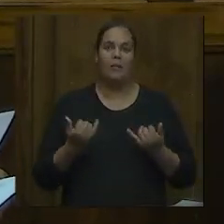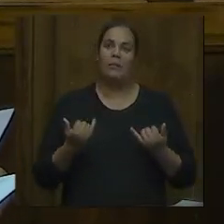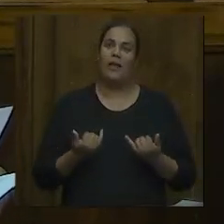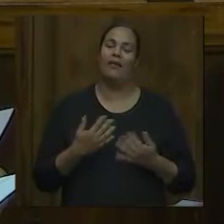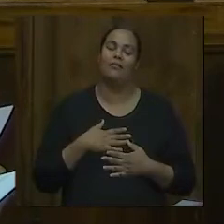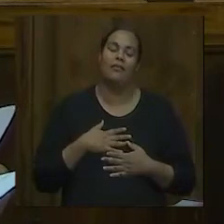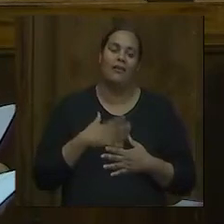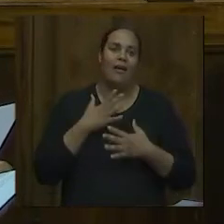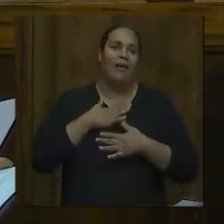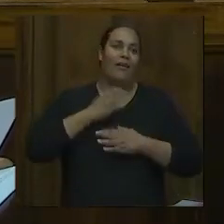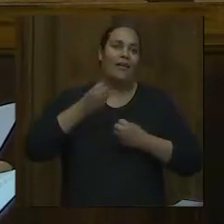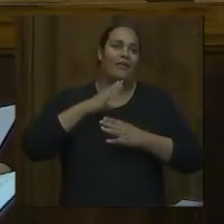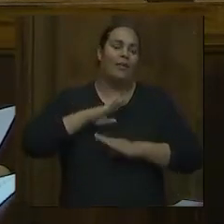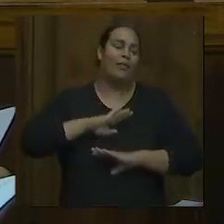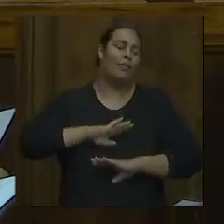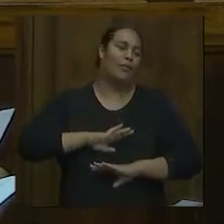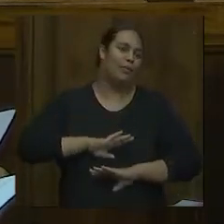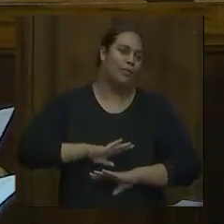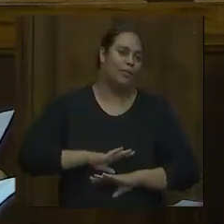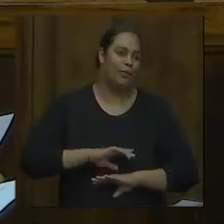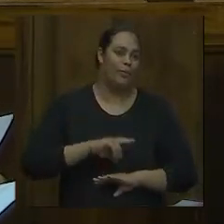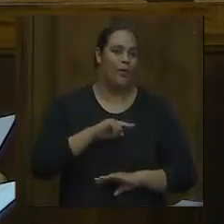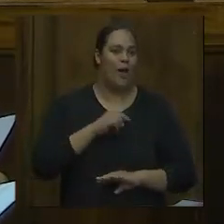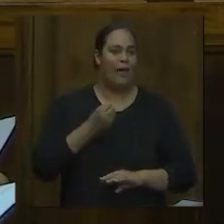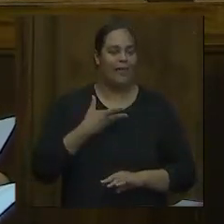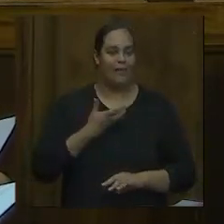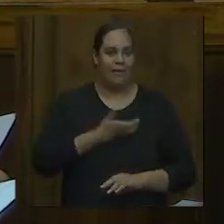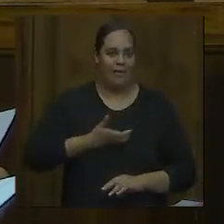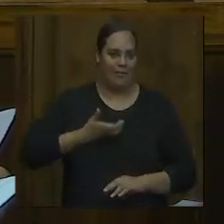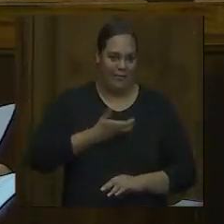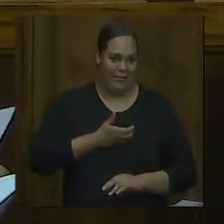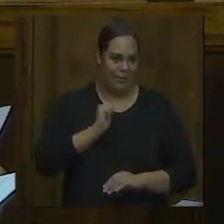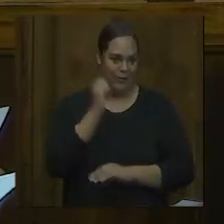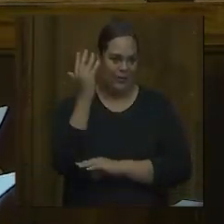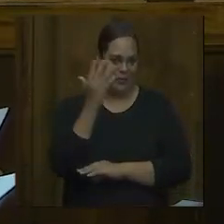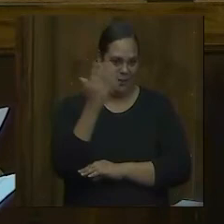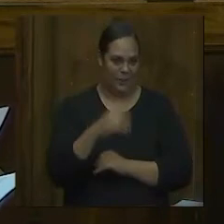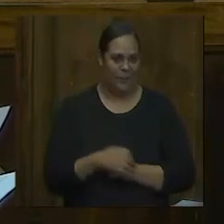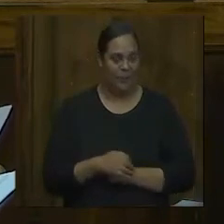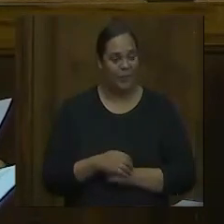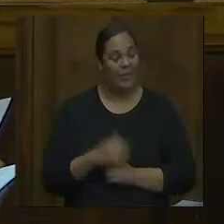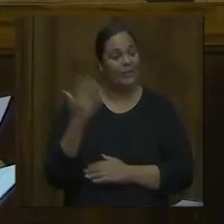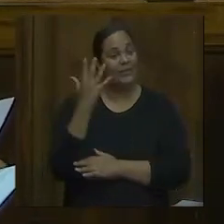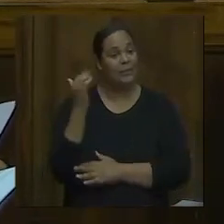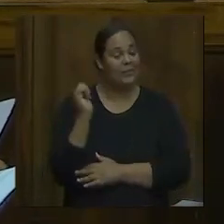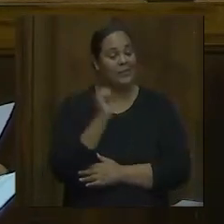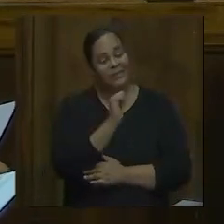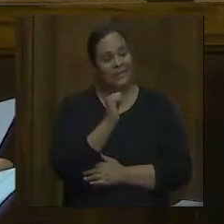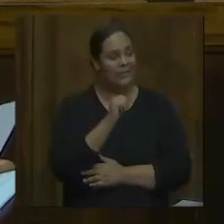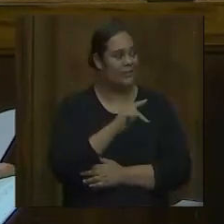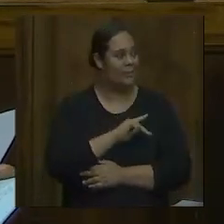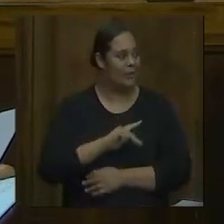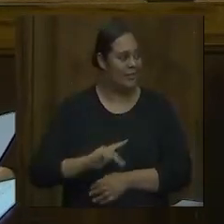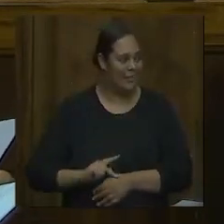land and like a summer's day in the middle of winter. A speech, I assume, not only inspired many